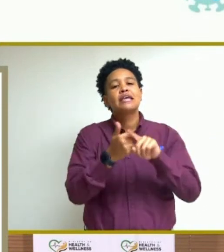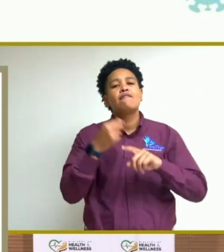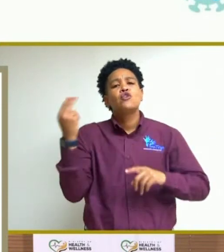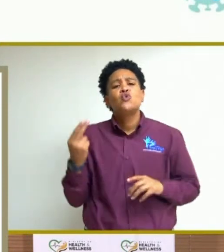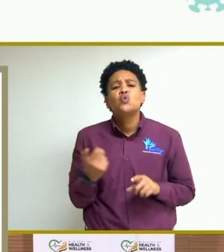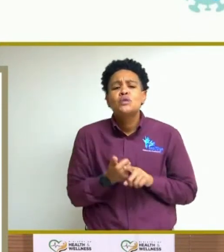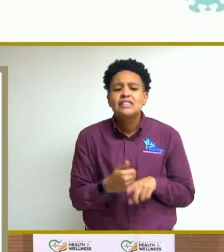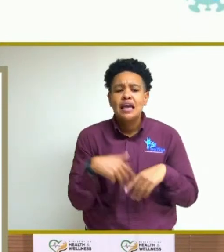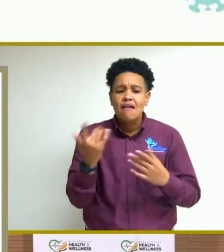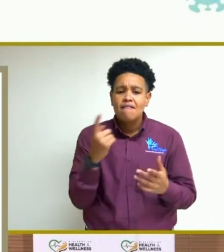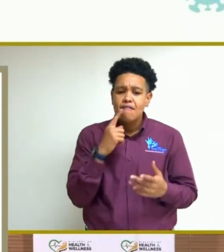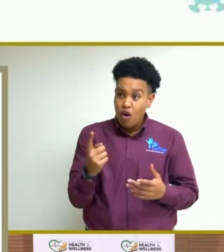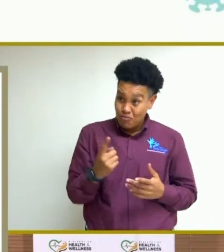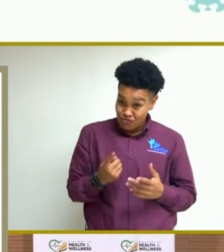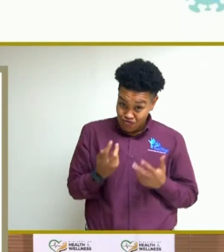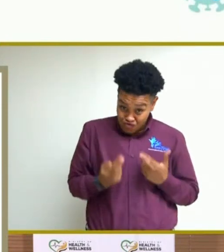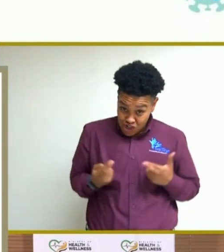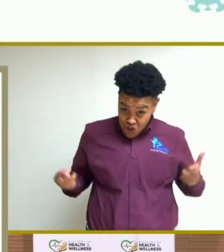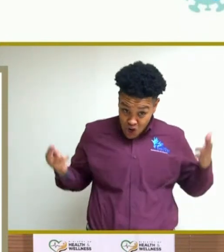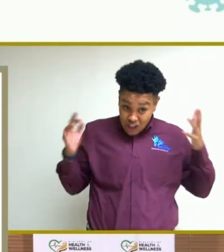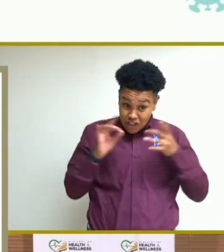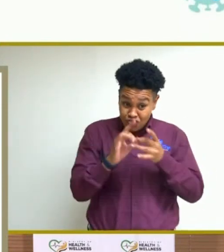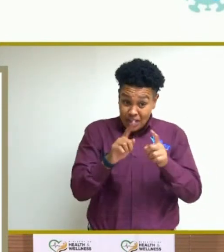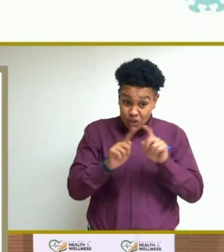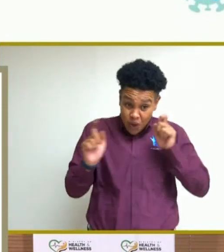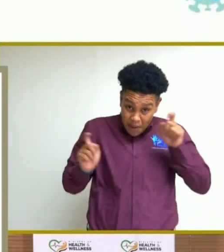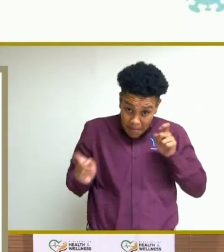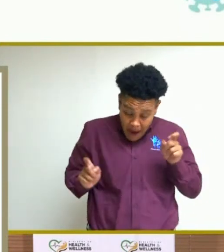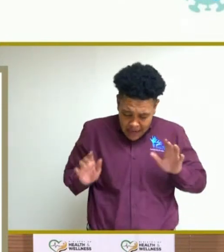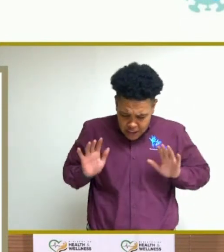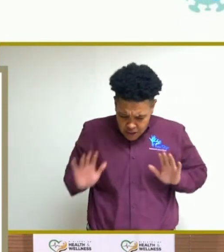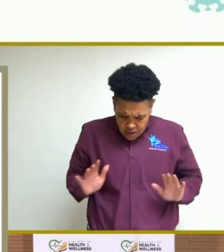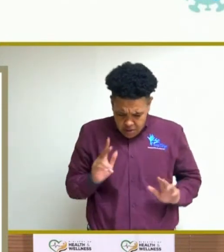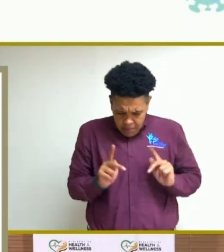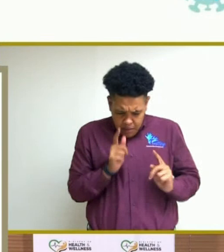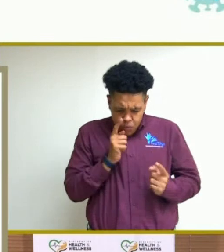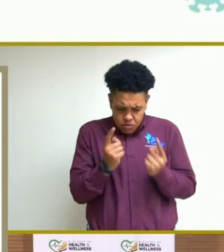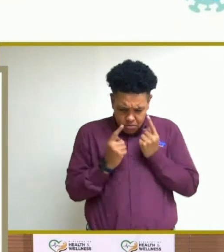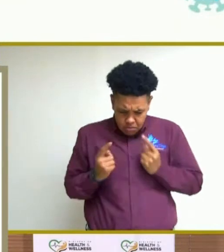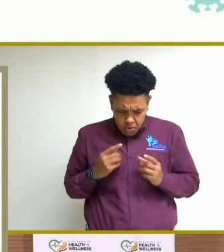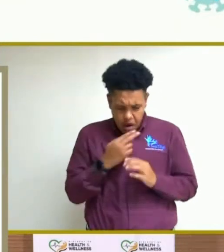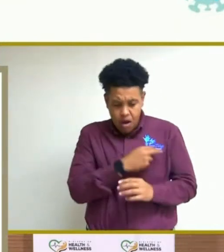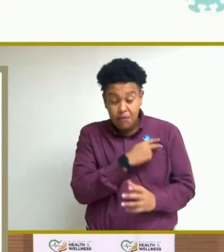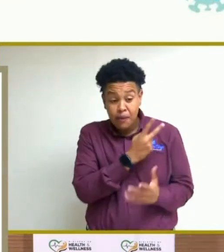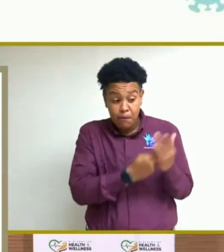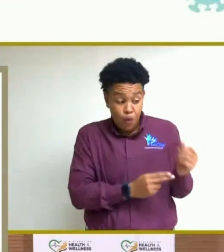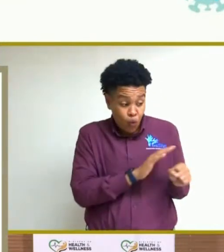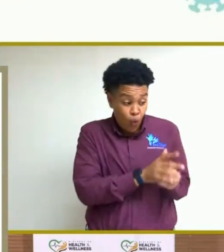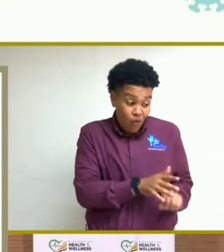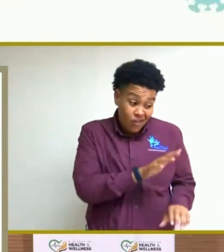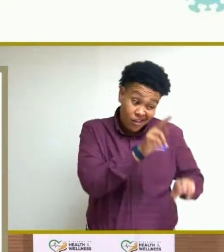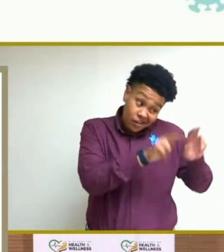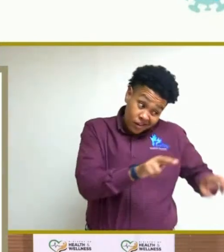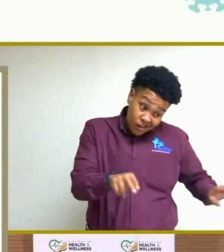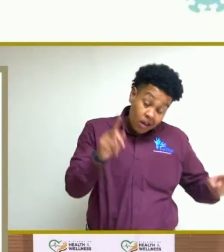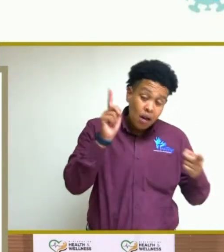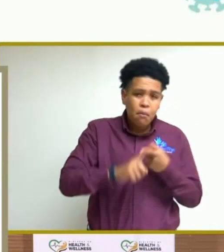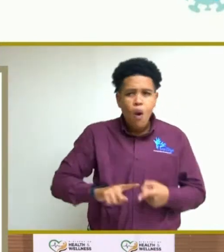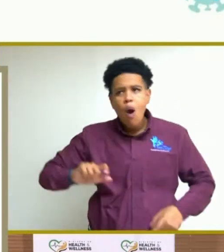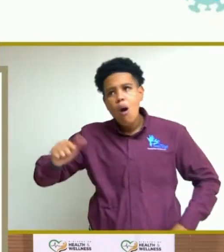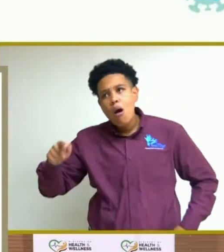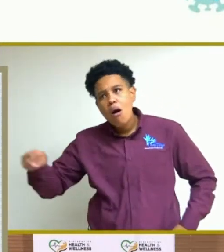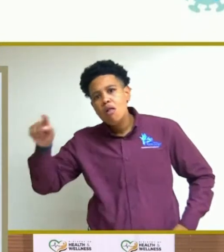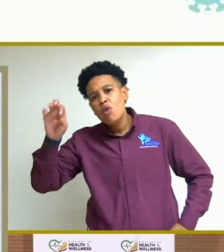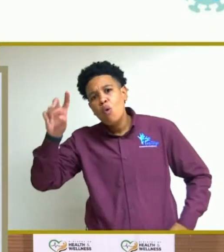utilization of resources in terms of managing the patients both on the COVID wards as well as on the other